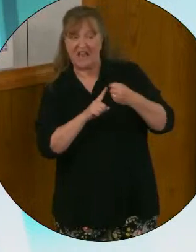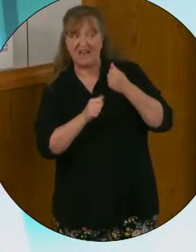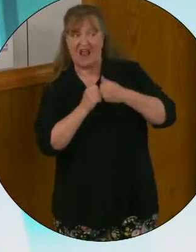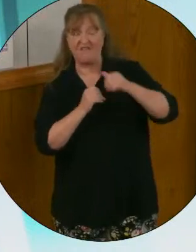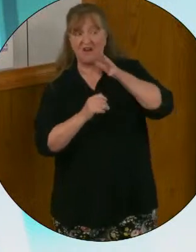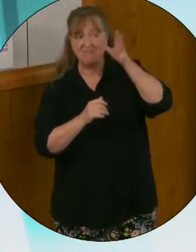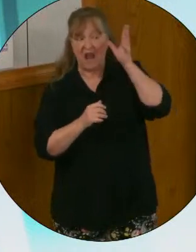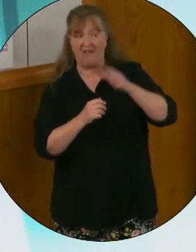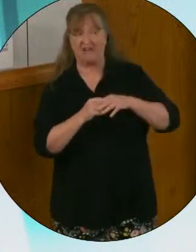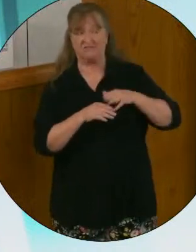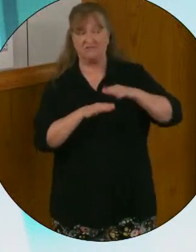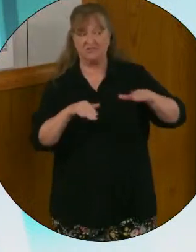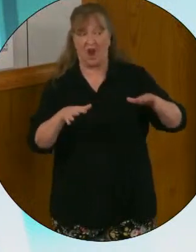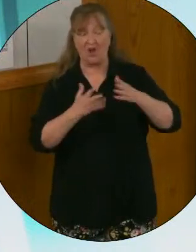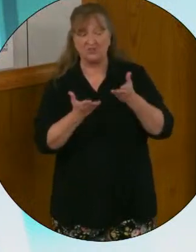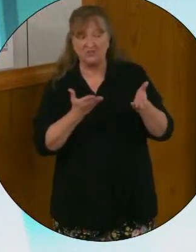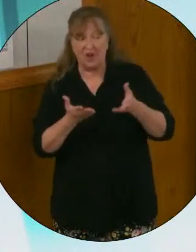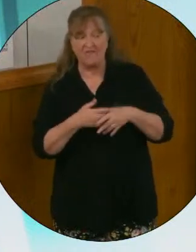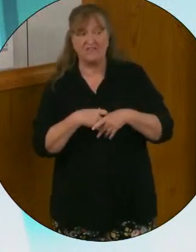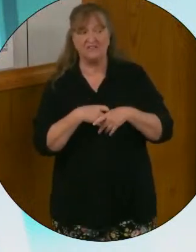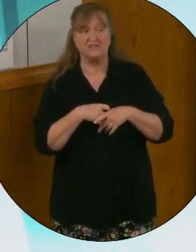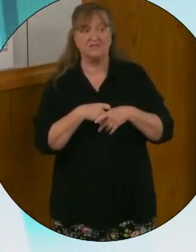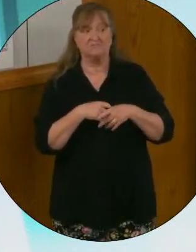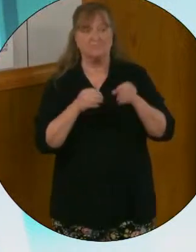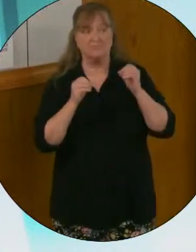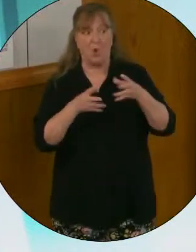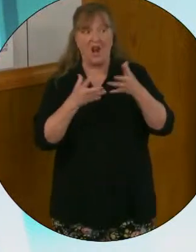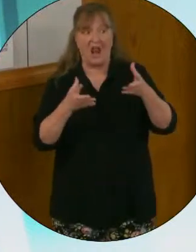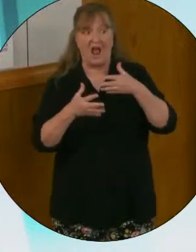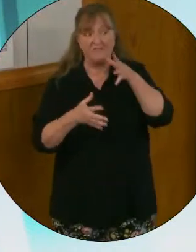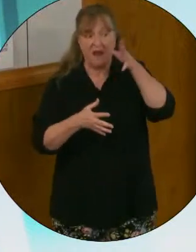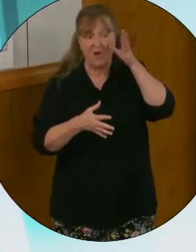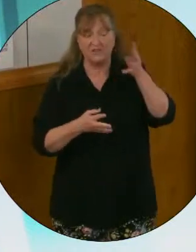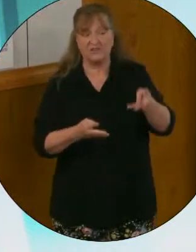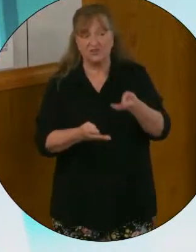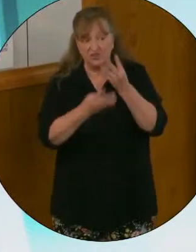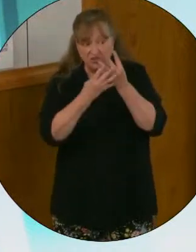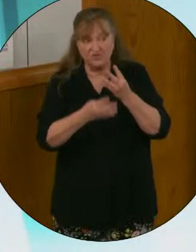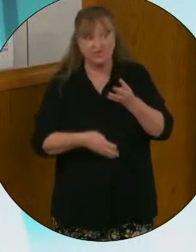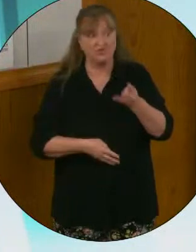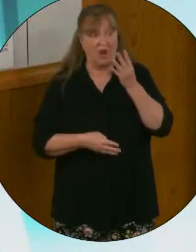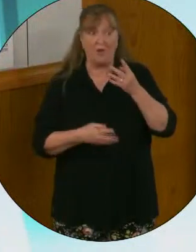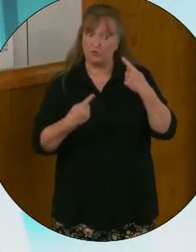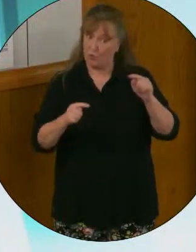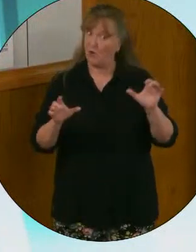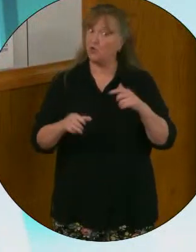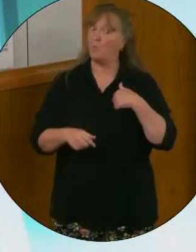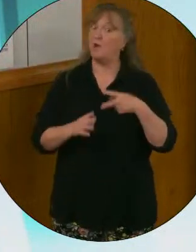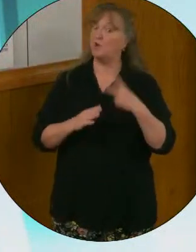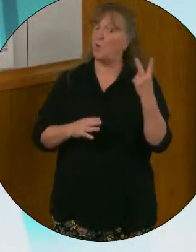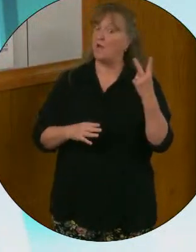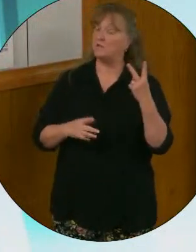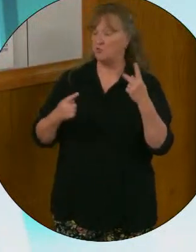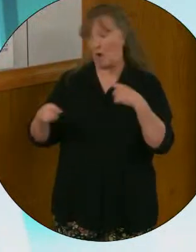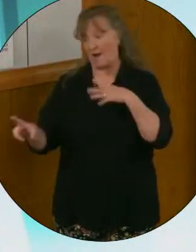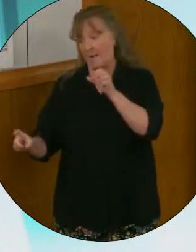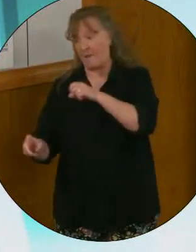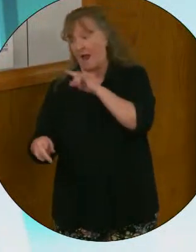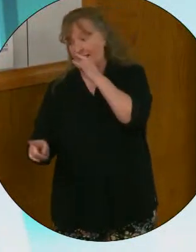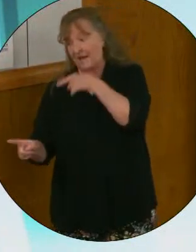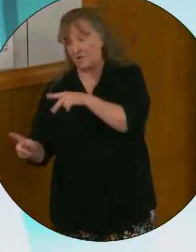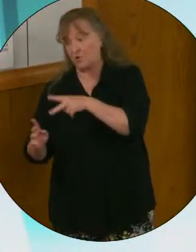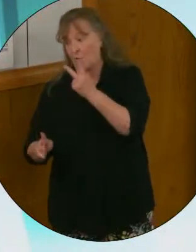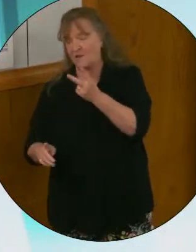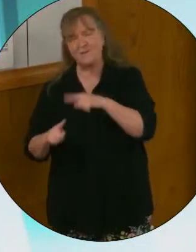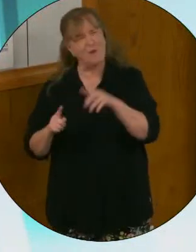child services, put a lot of parents in jail, tried to do me twice, tried to get my kid twice.